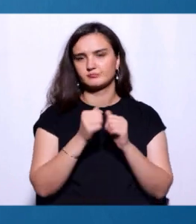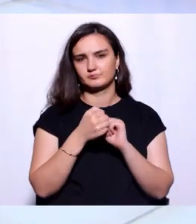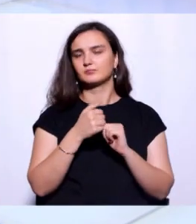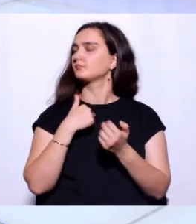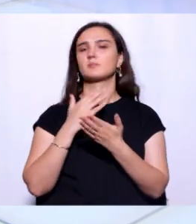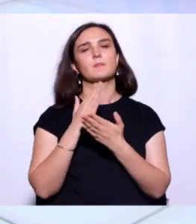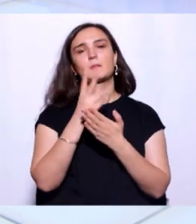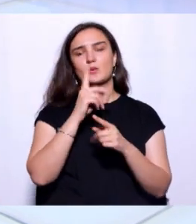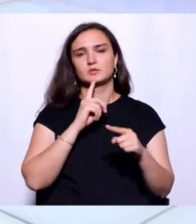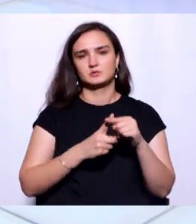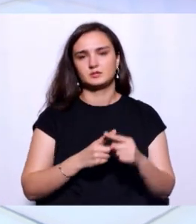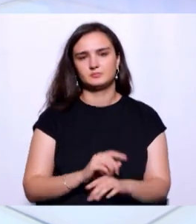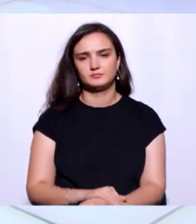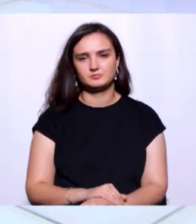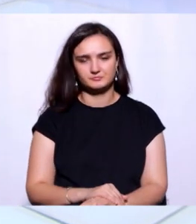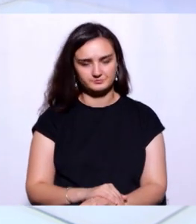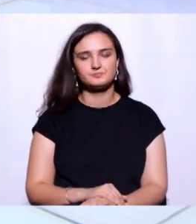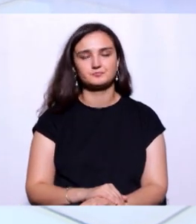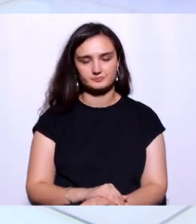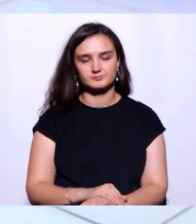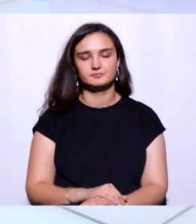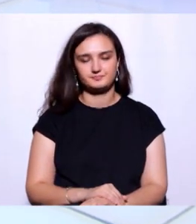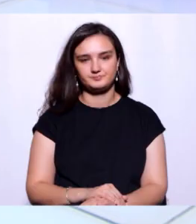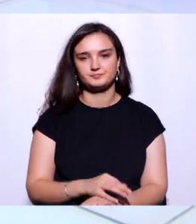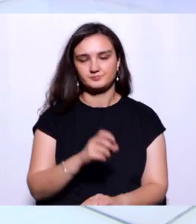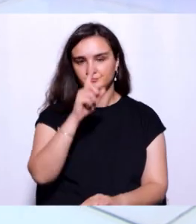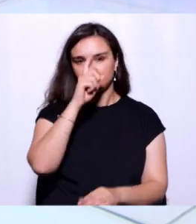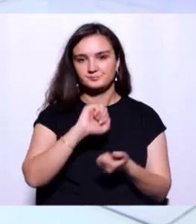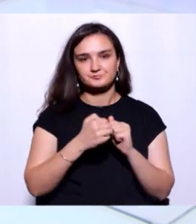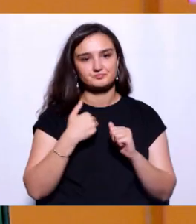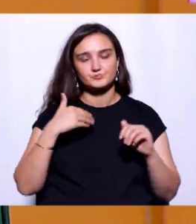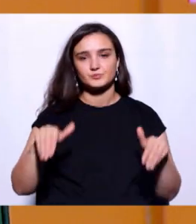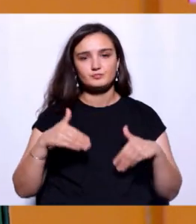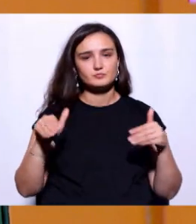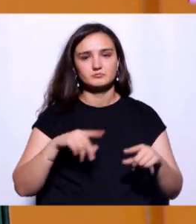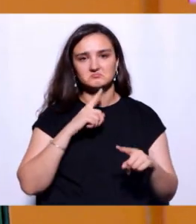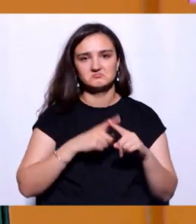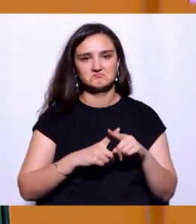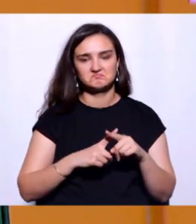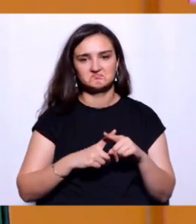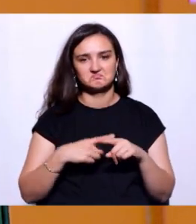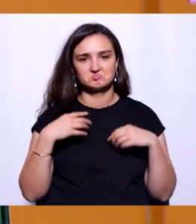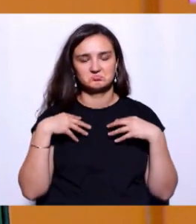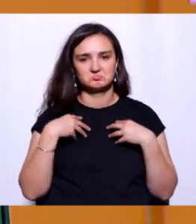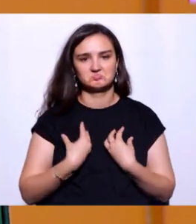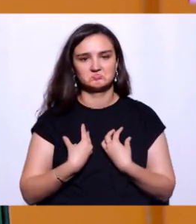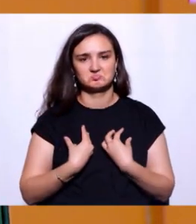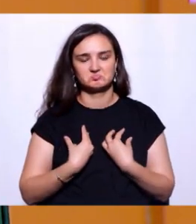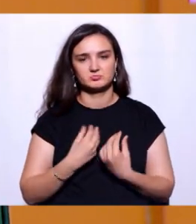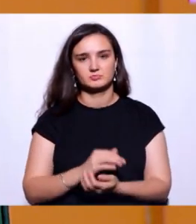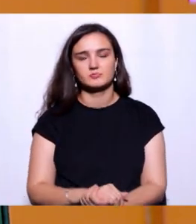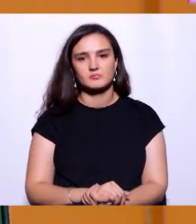that I have two sisters? I remember that. And I don't have any. Oh, poor